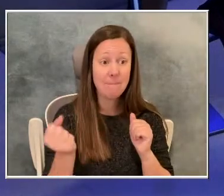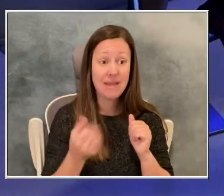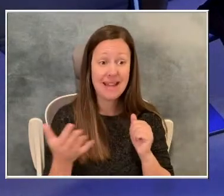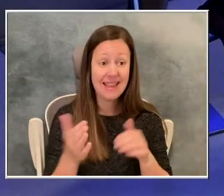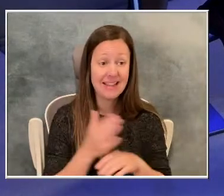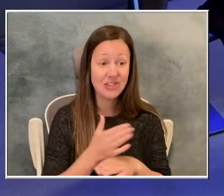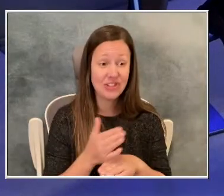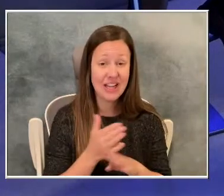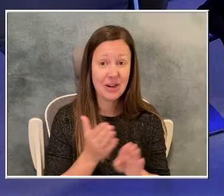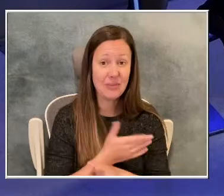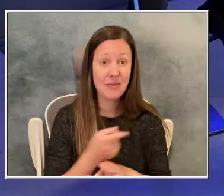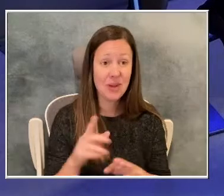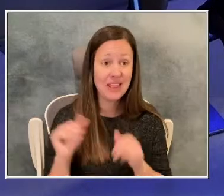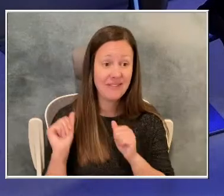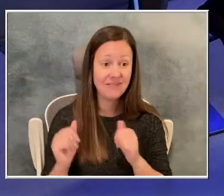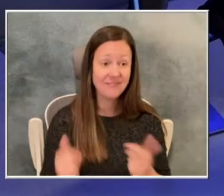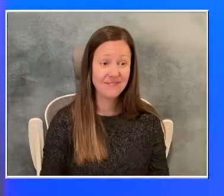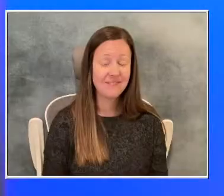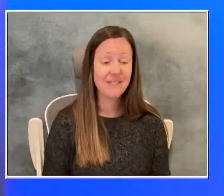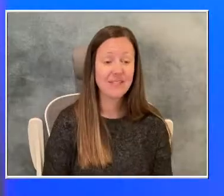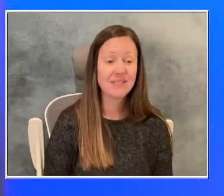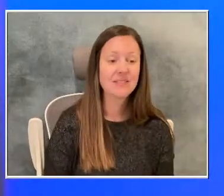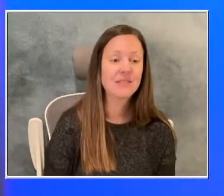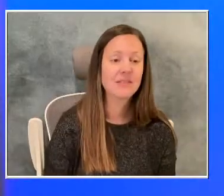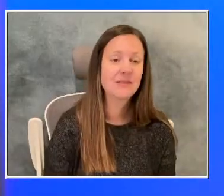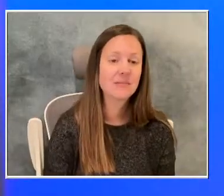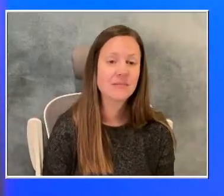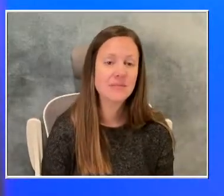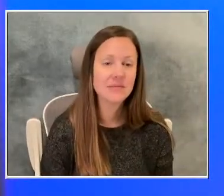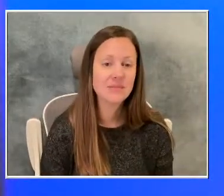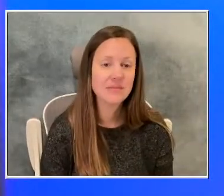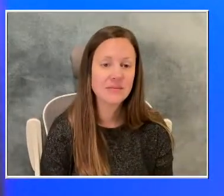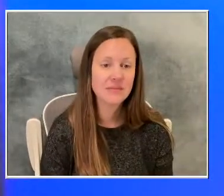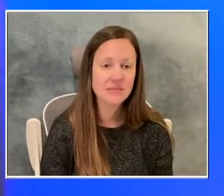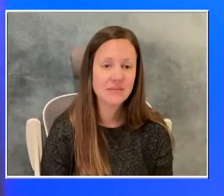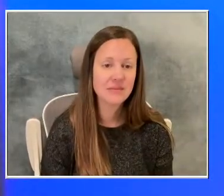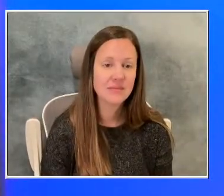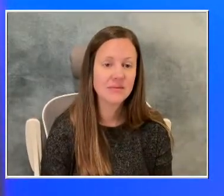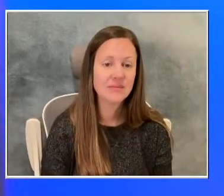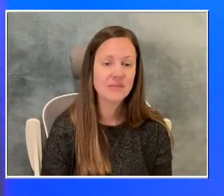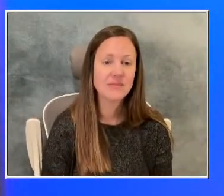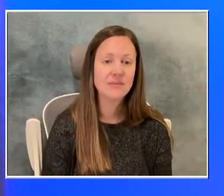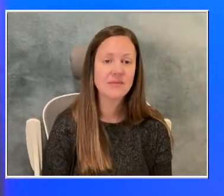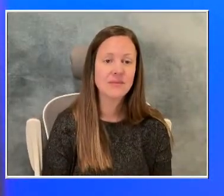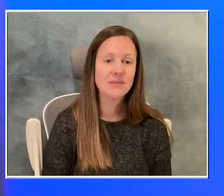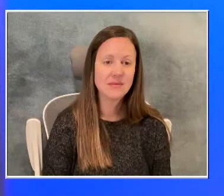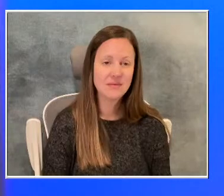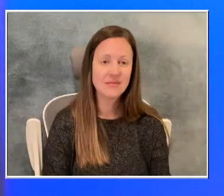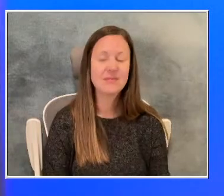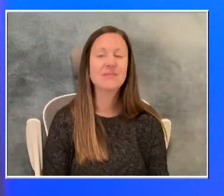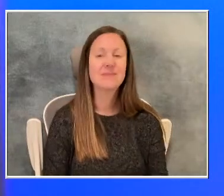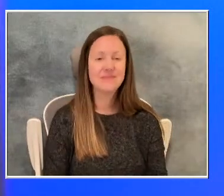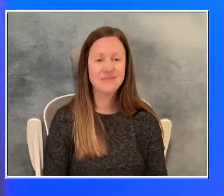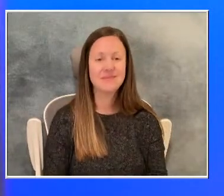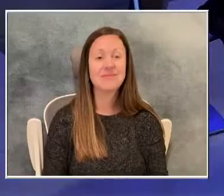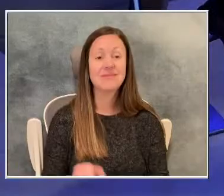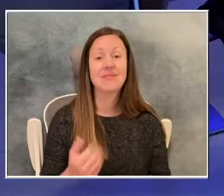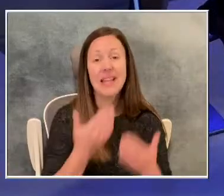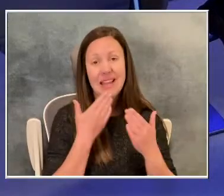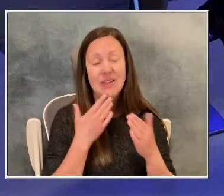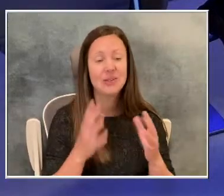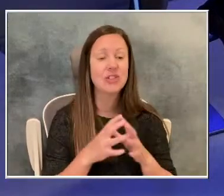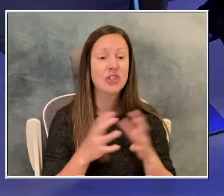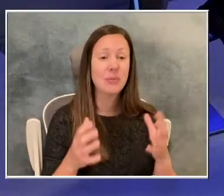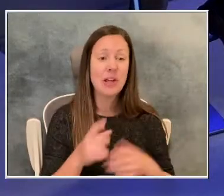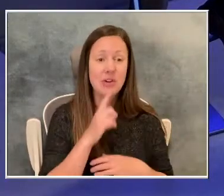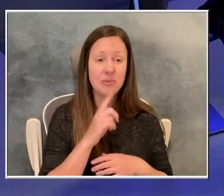I let him go? Certainly. I just want to thank you so much. I'm blessed. I truly am